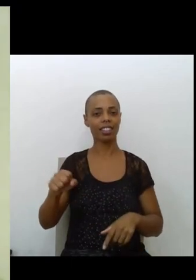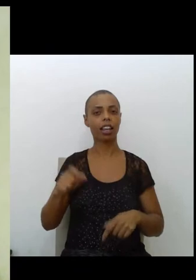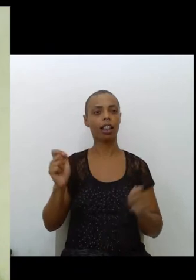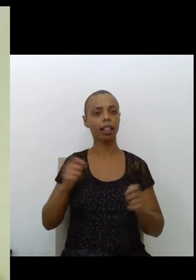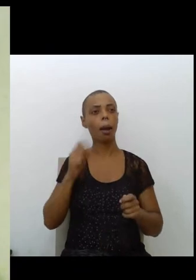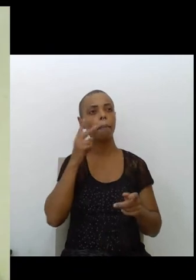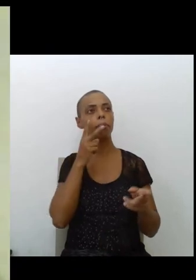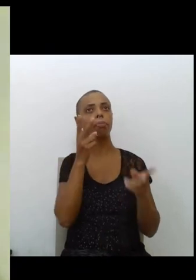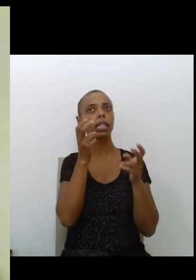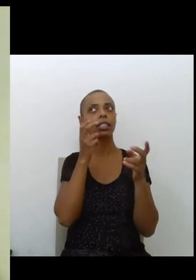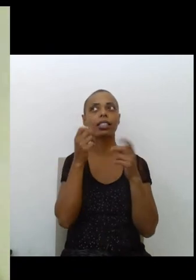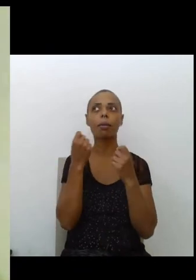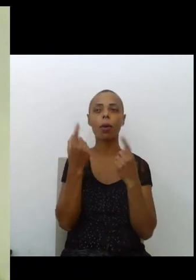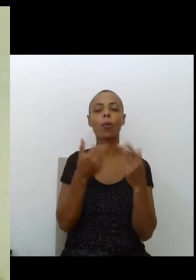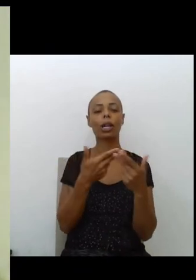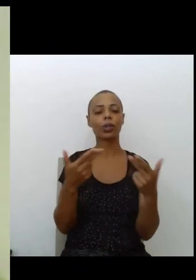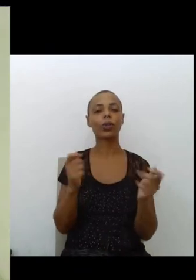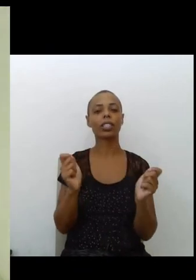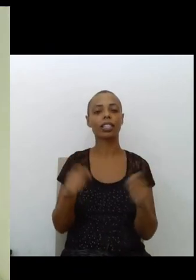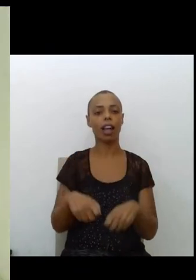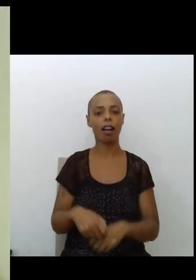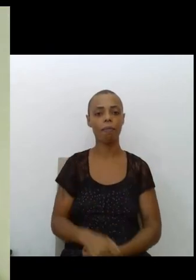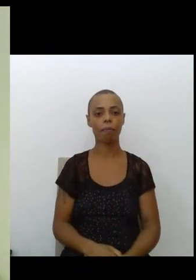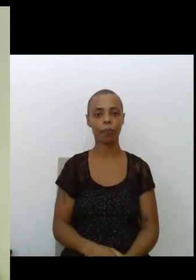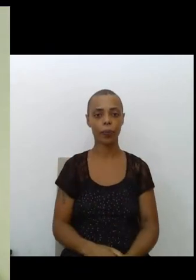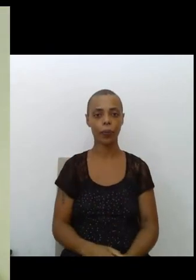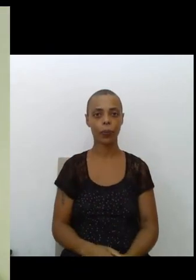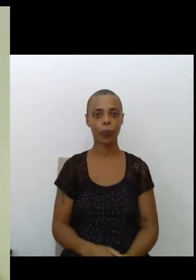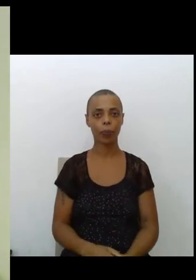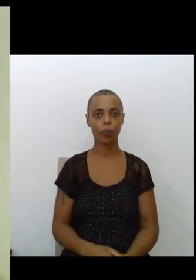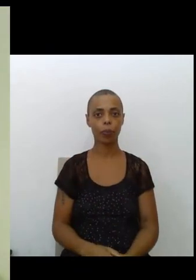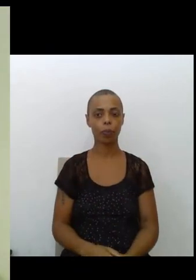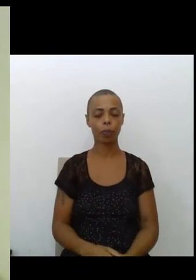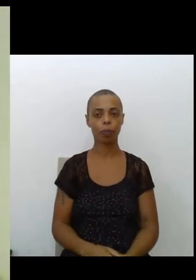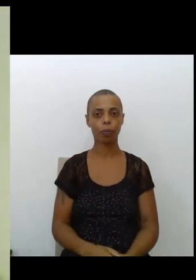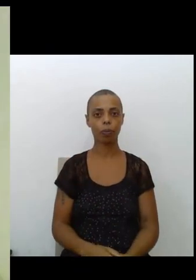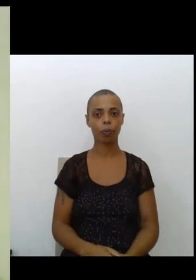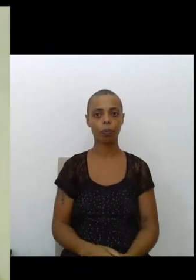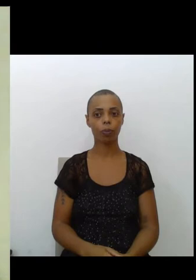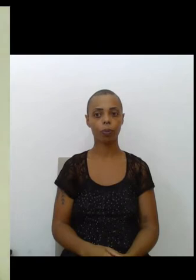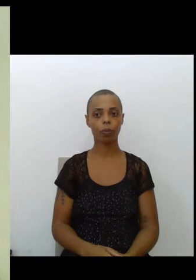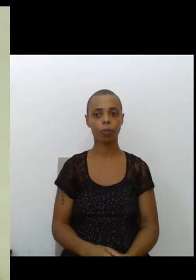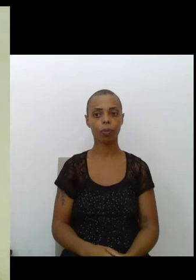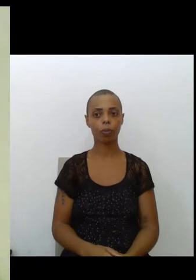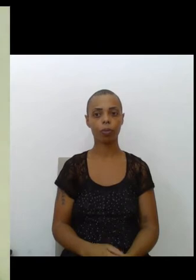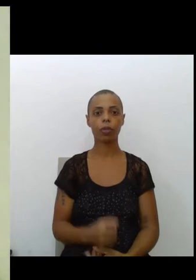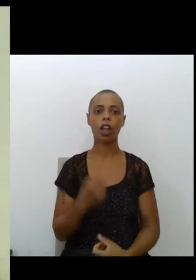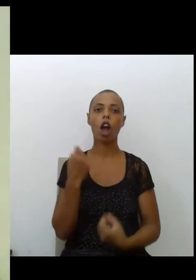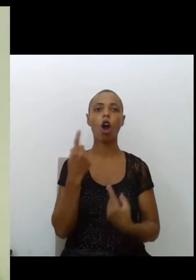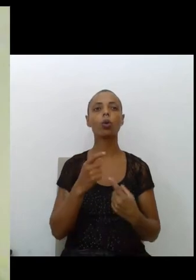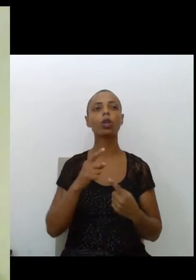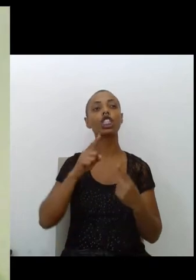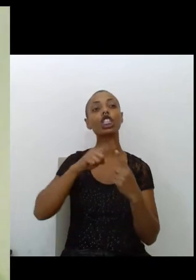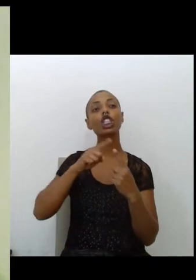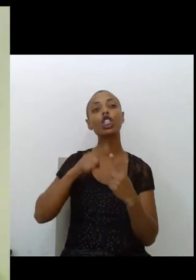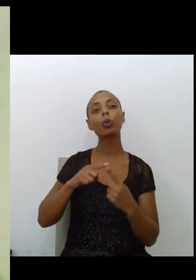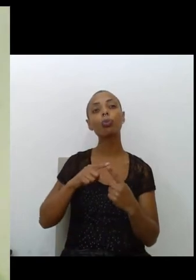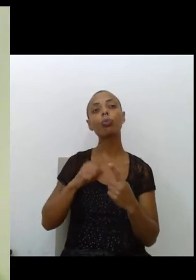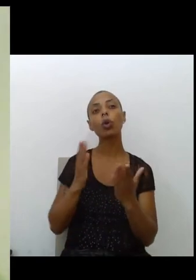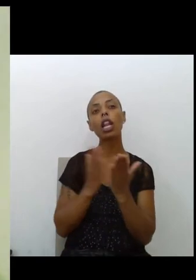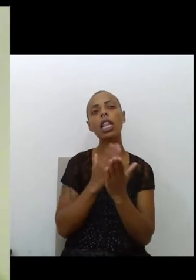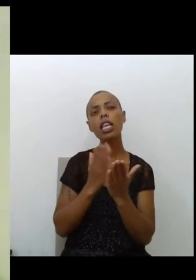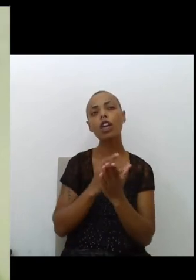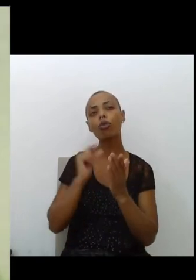maybe there are different kind of books or there are different kind of paintings